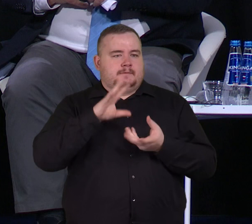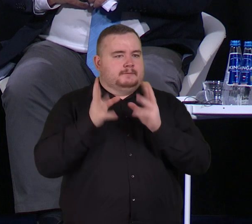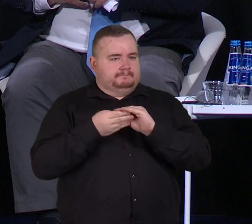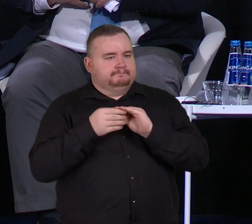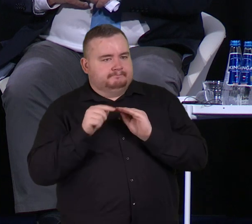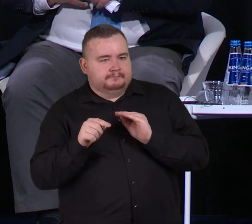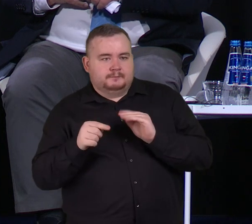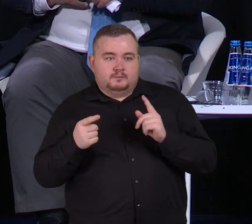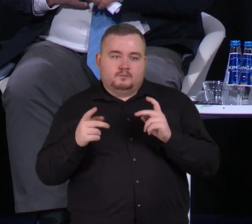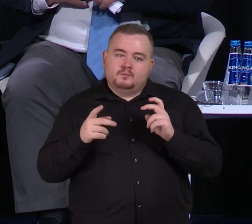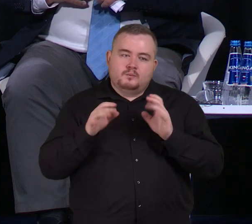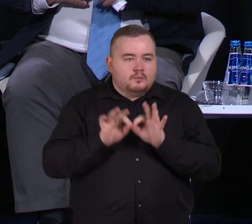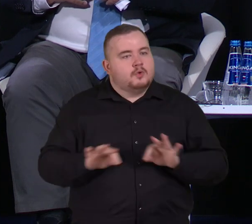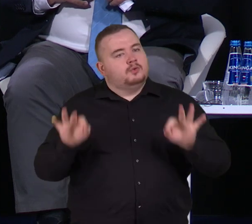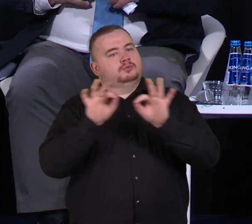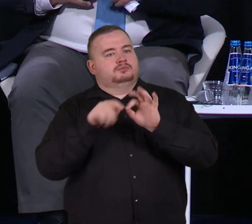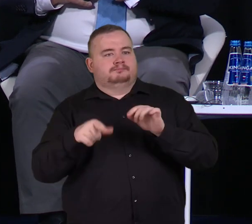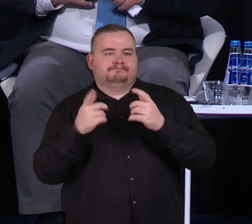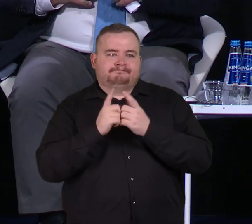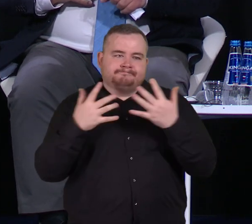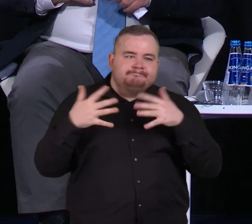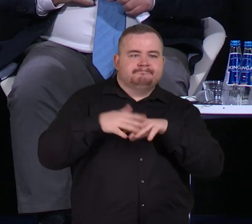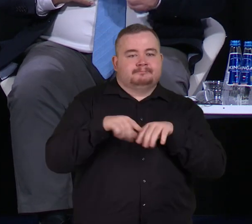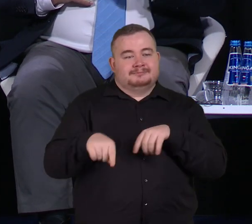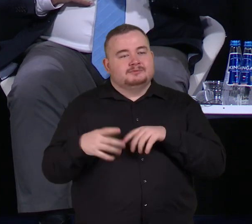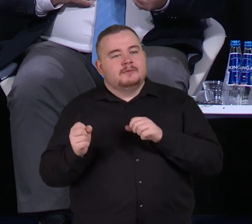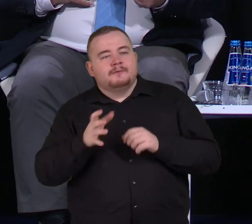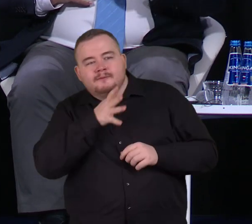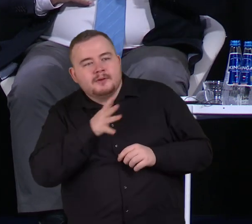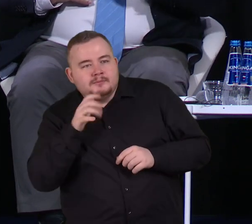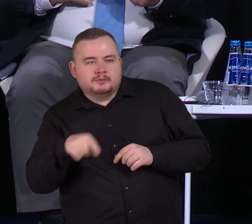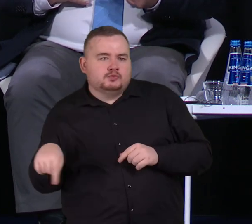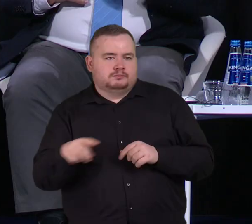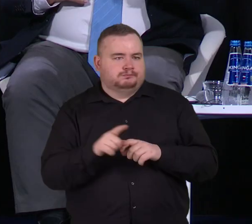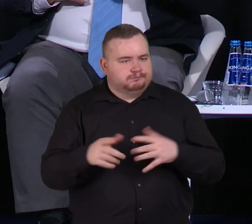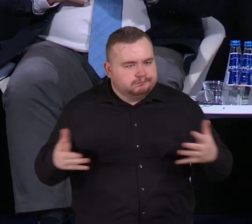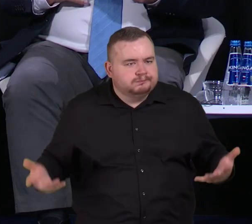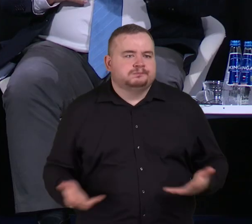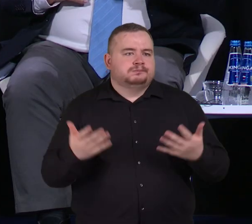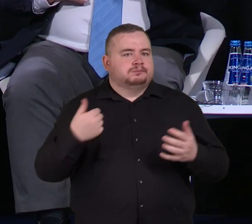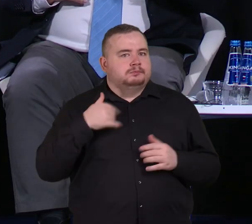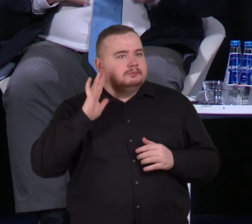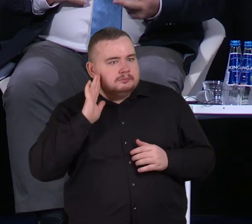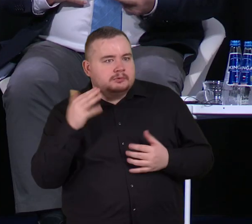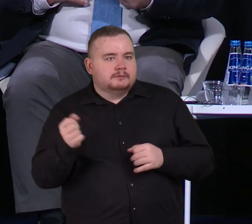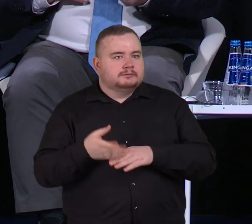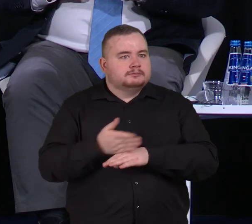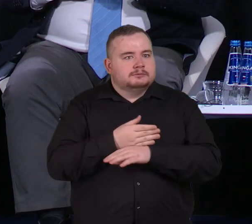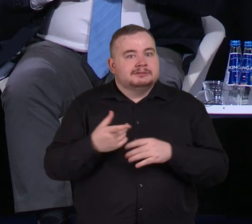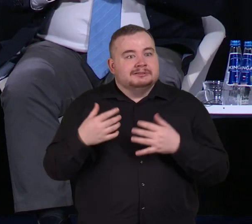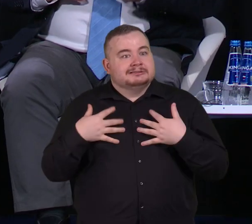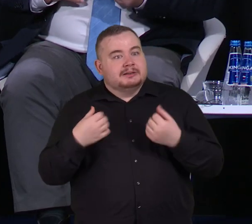the previous panel, it will be very important because health, education, water, social